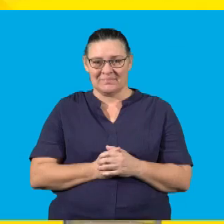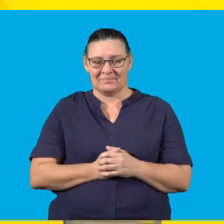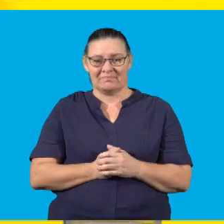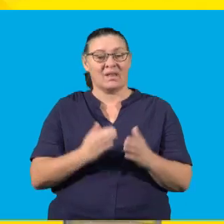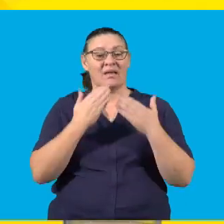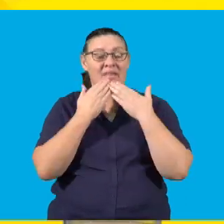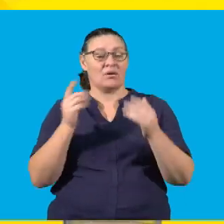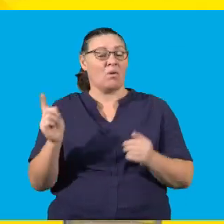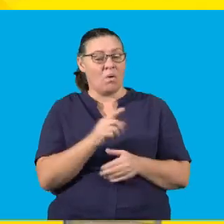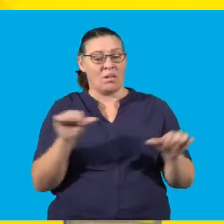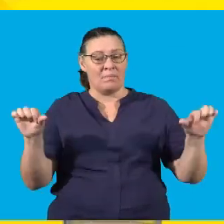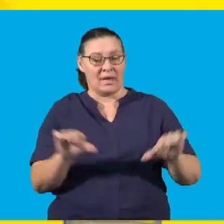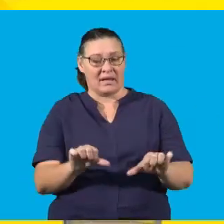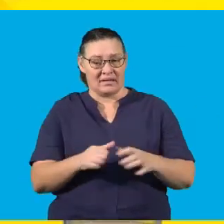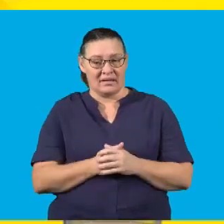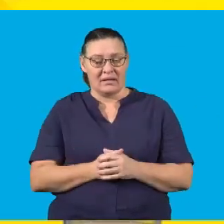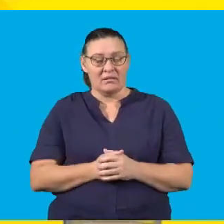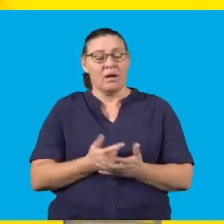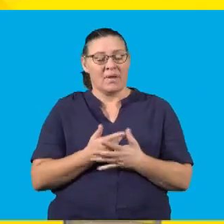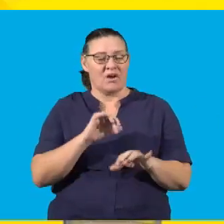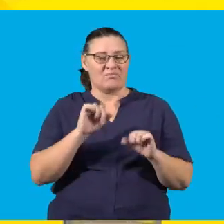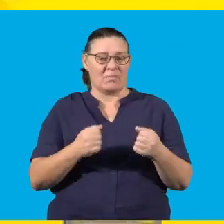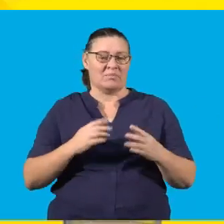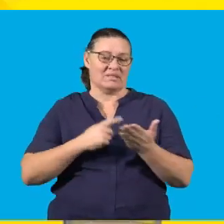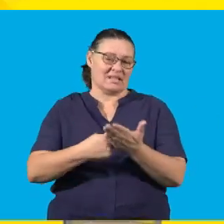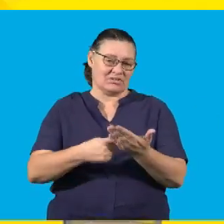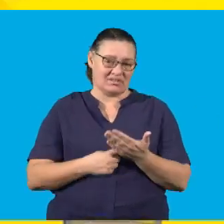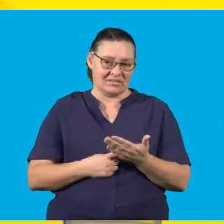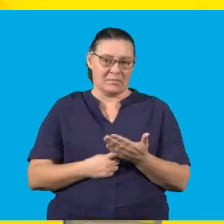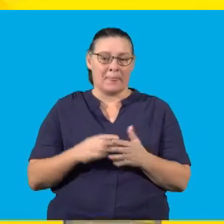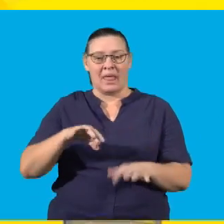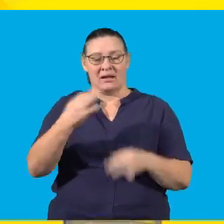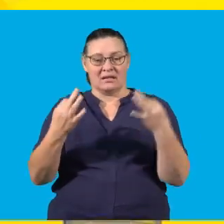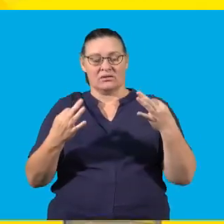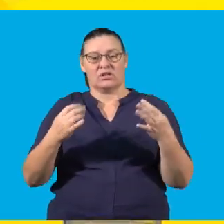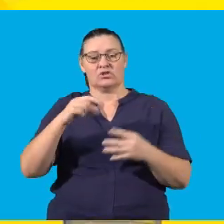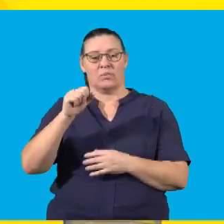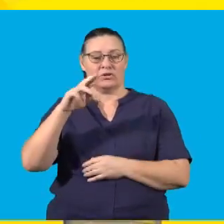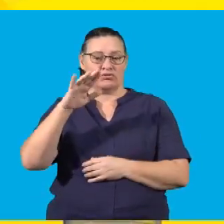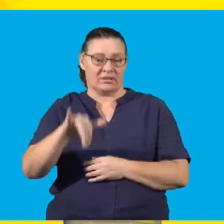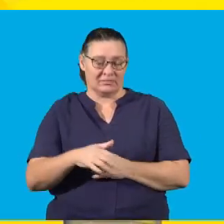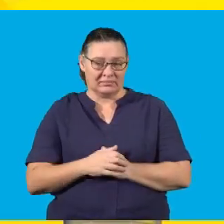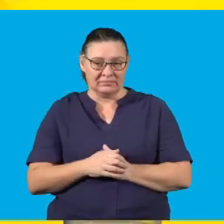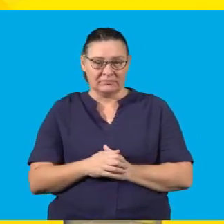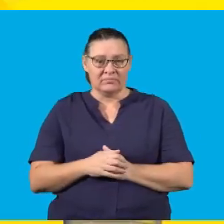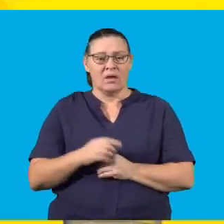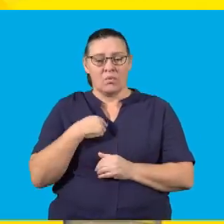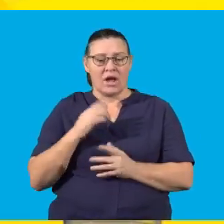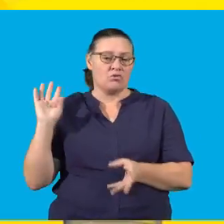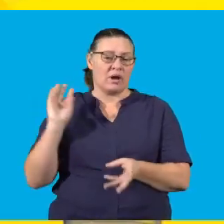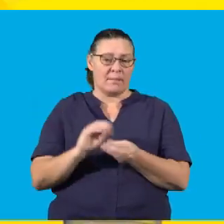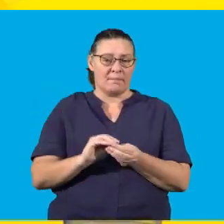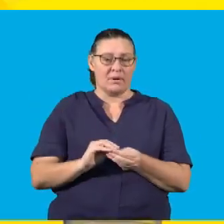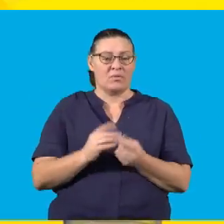Thank you everyone for coming back. It's time for us to wrap up our discussion on analytical geometry. In today's lesson, let's recap what